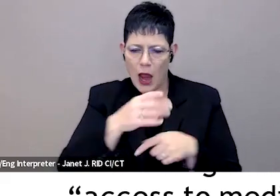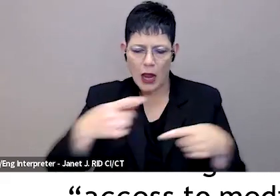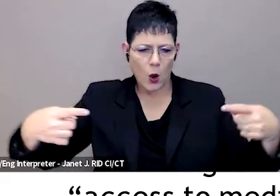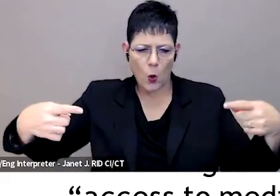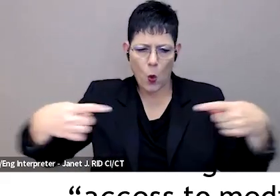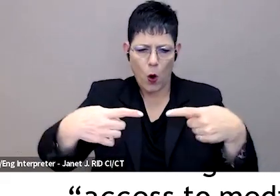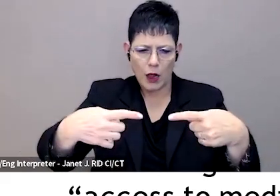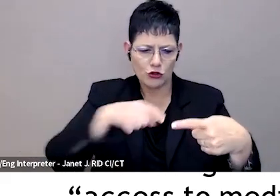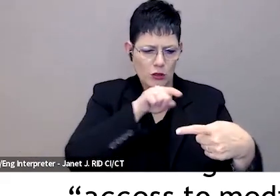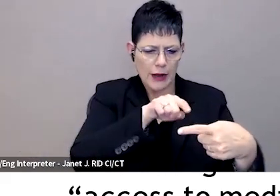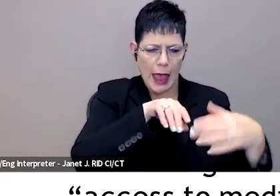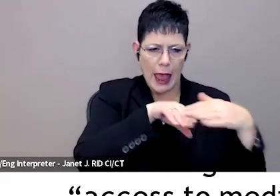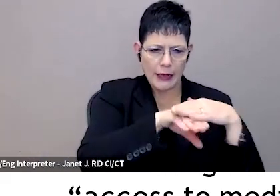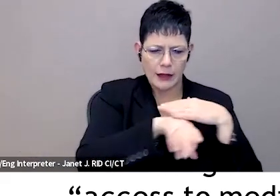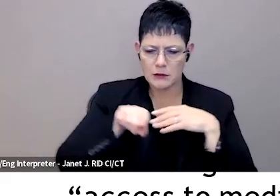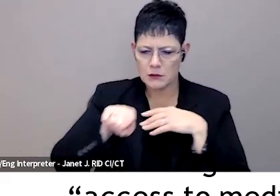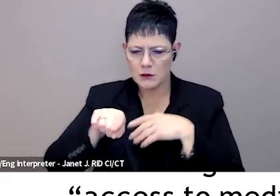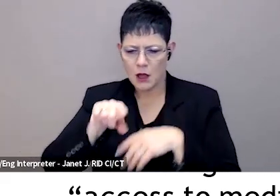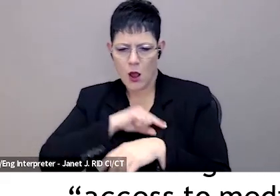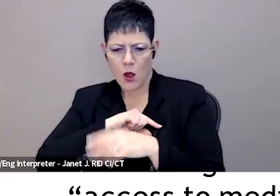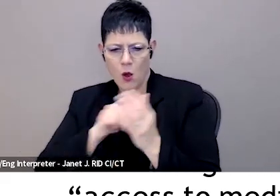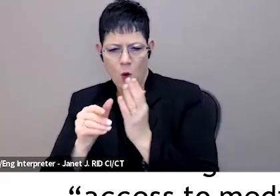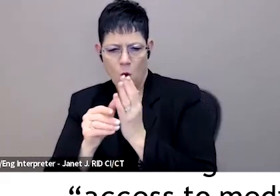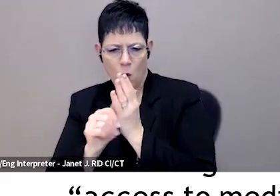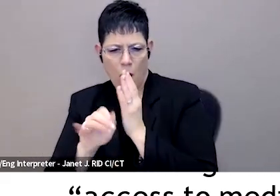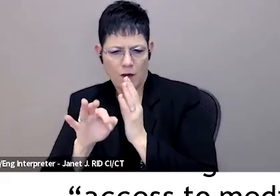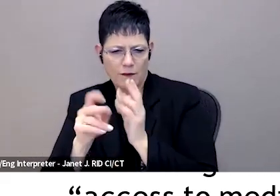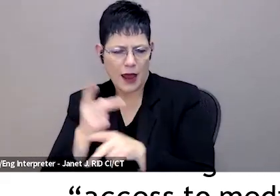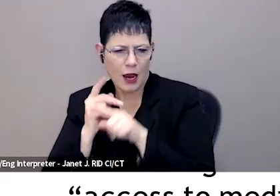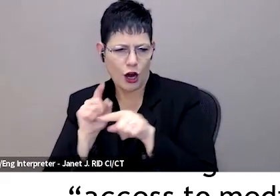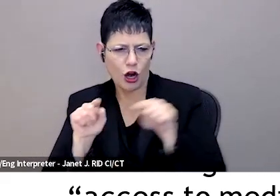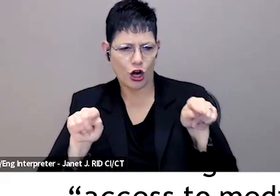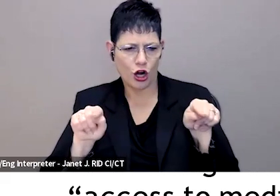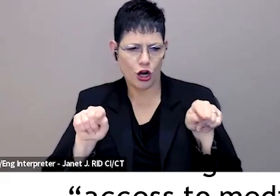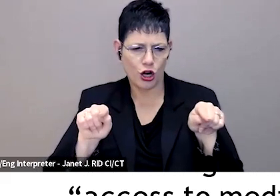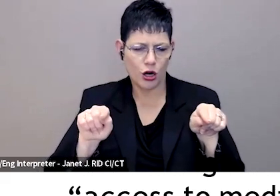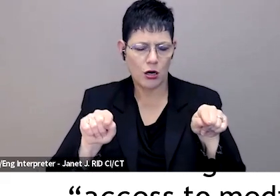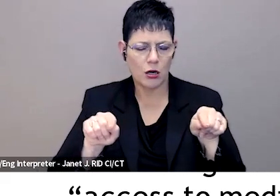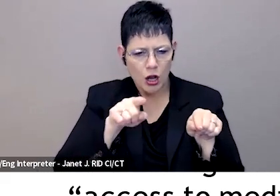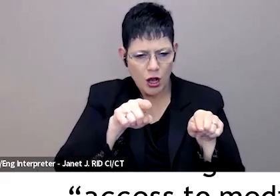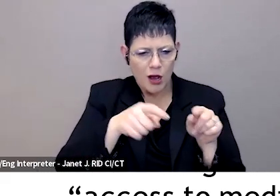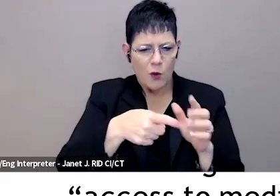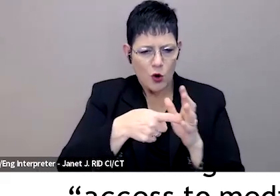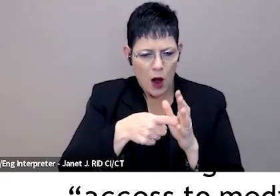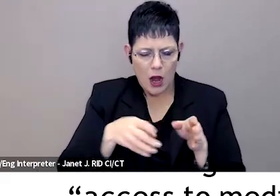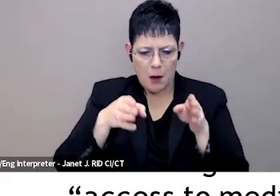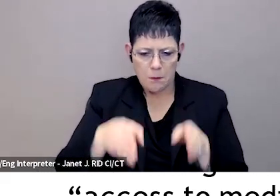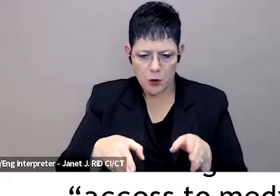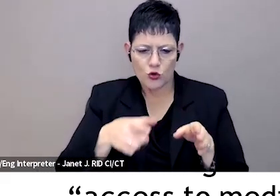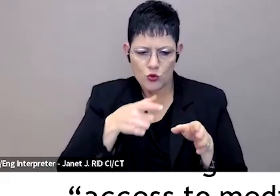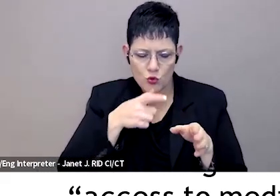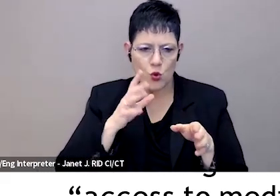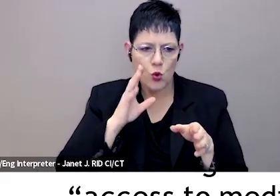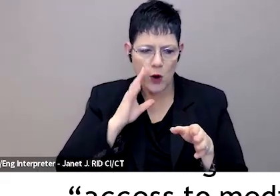and quality of care, and if you're thinking about continuous care, you need a worker who's going to be able to stay in the field